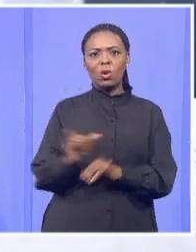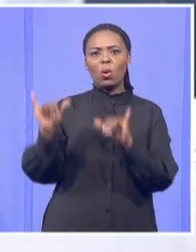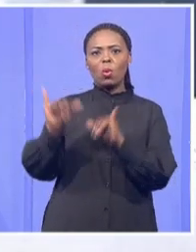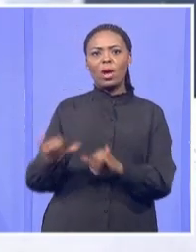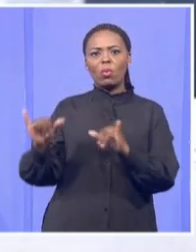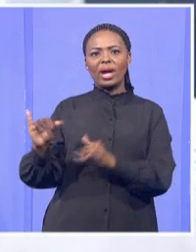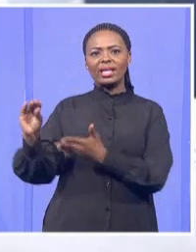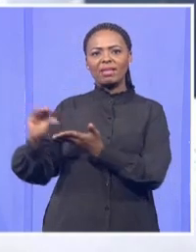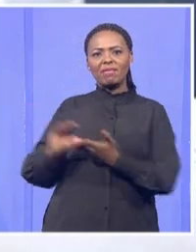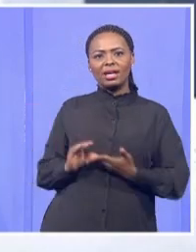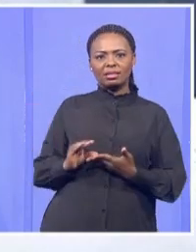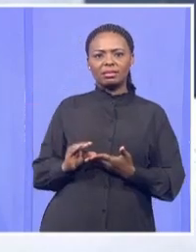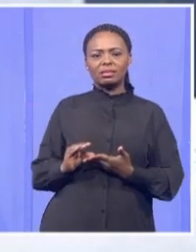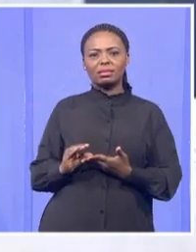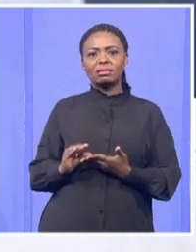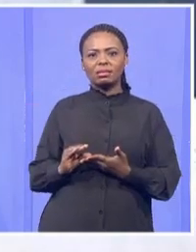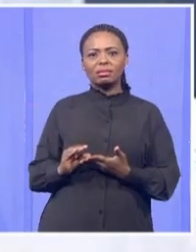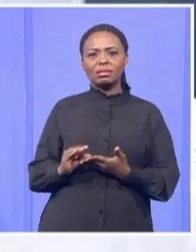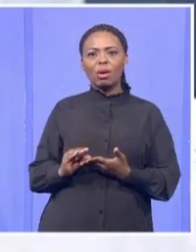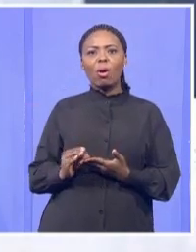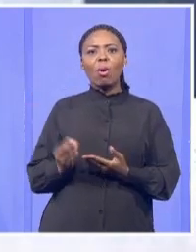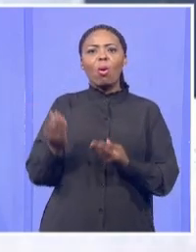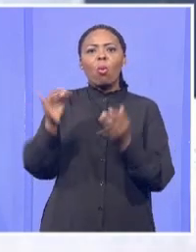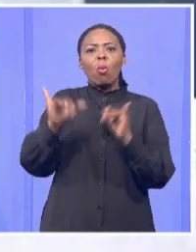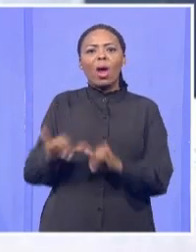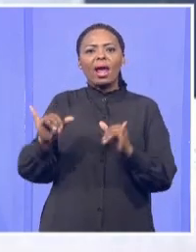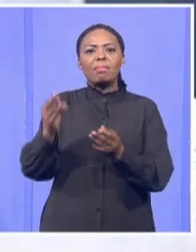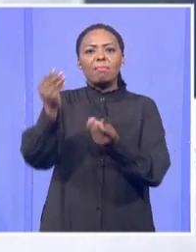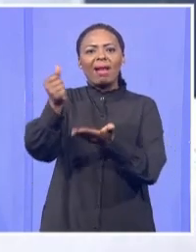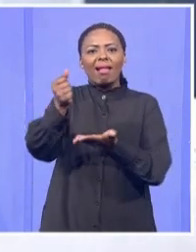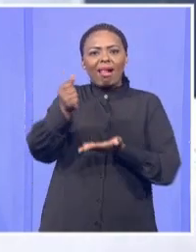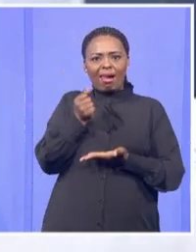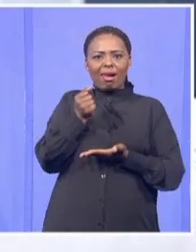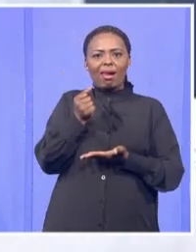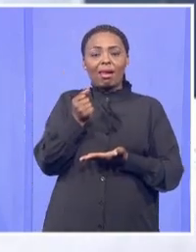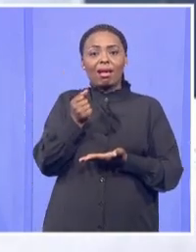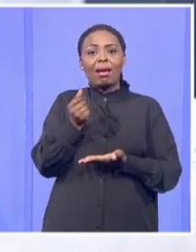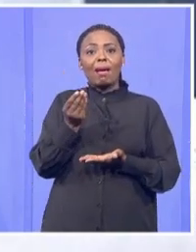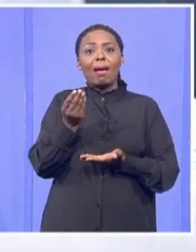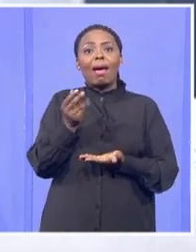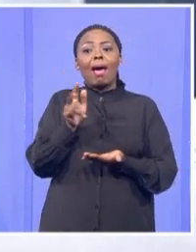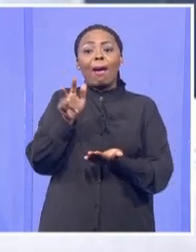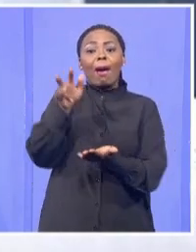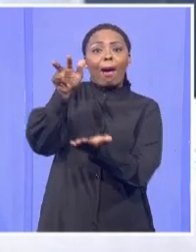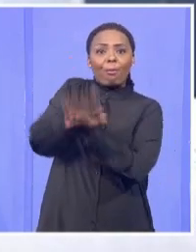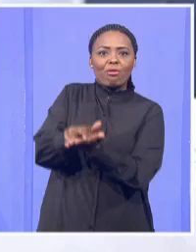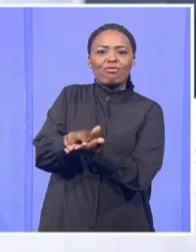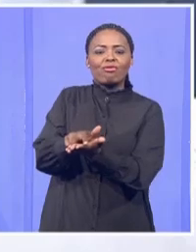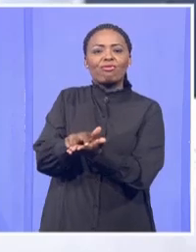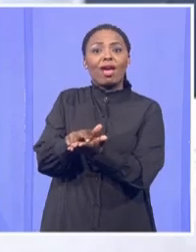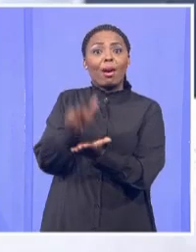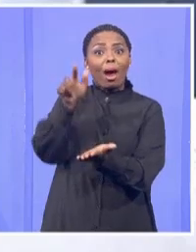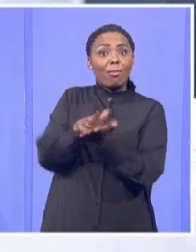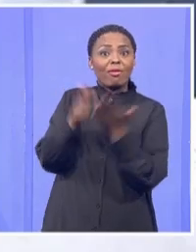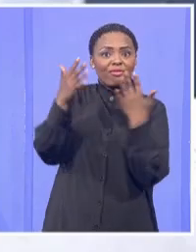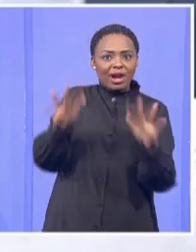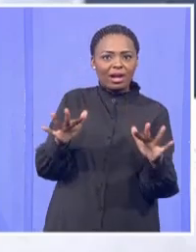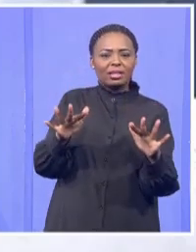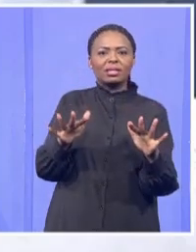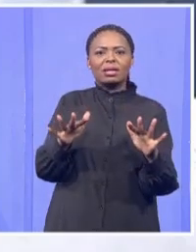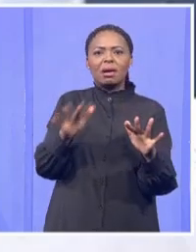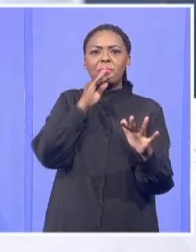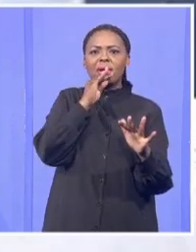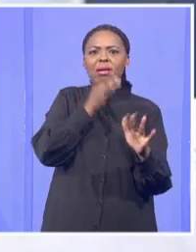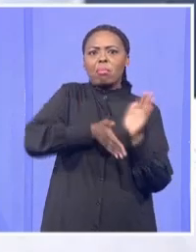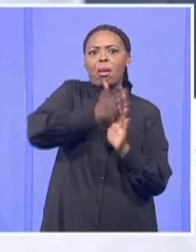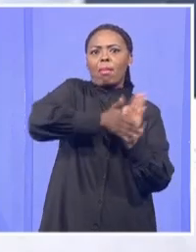investors. They're waiting for financial institutions to approve. By the time they approve, we've already moved on because we can't